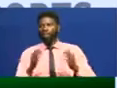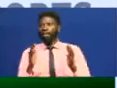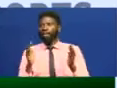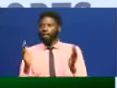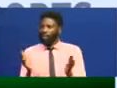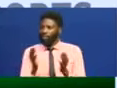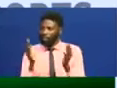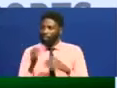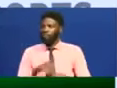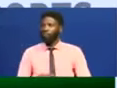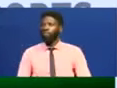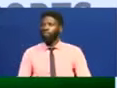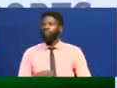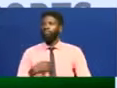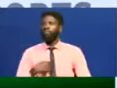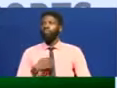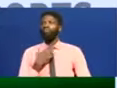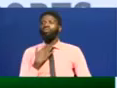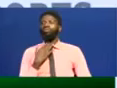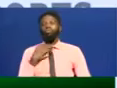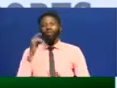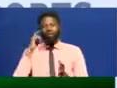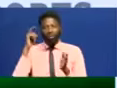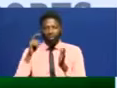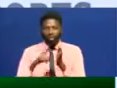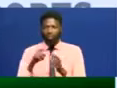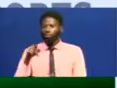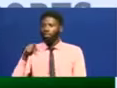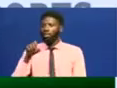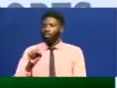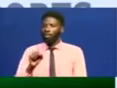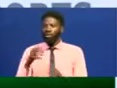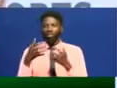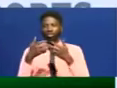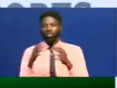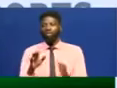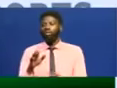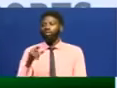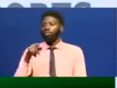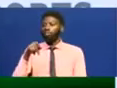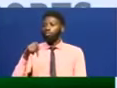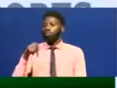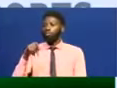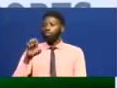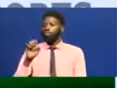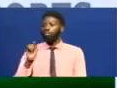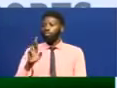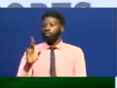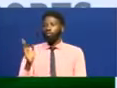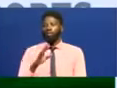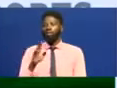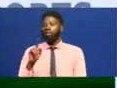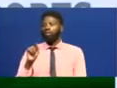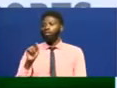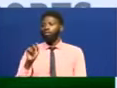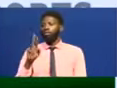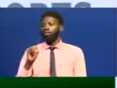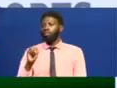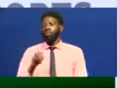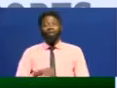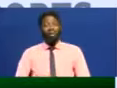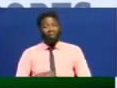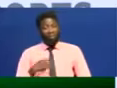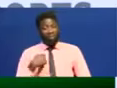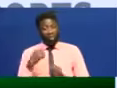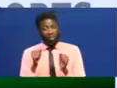I want to acknowledge Principal Secretary Engineer Peter Toom. Peter and I were in Paris until last evening,